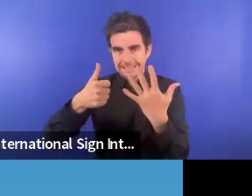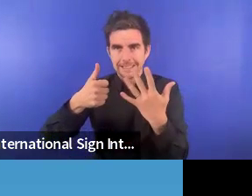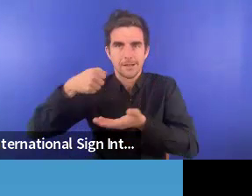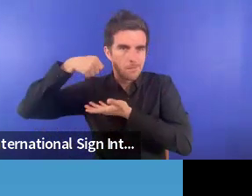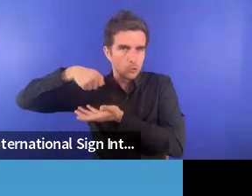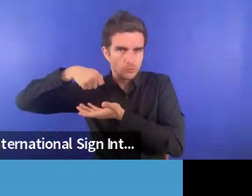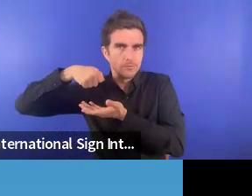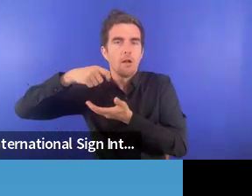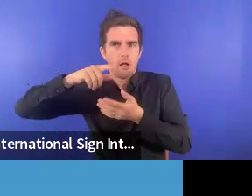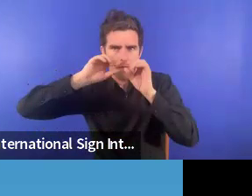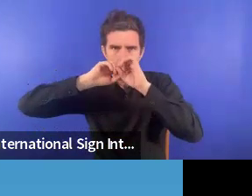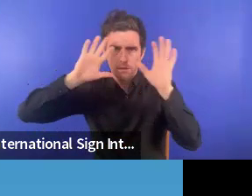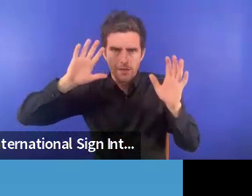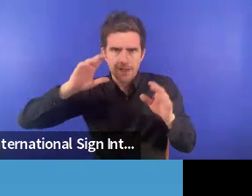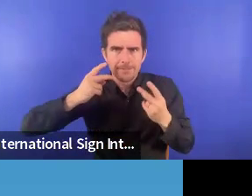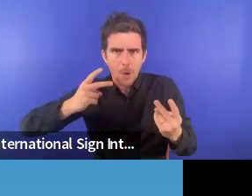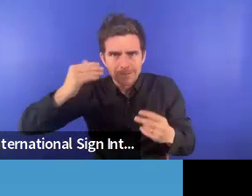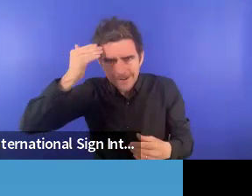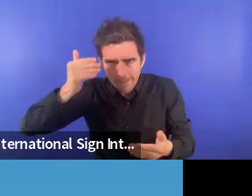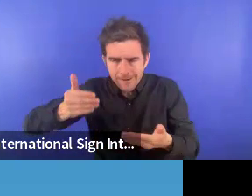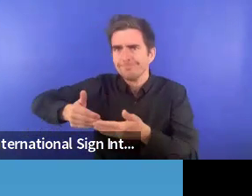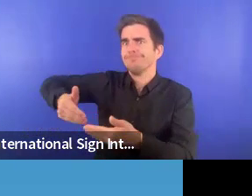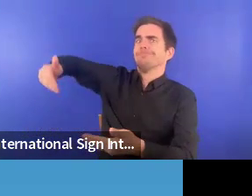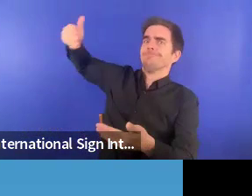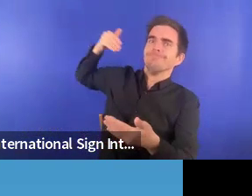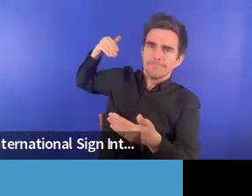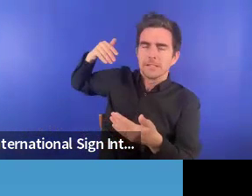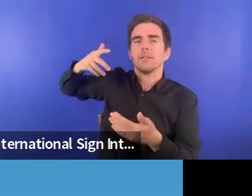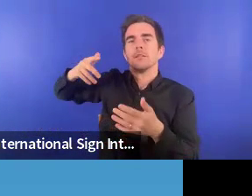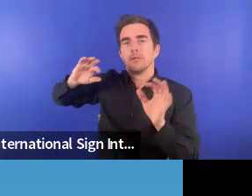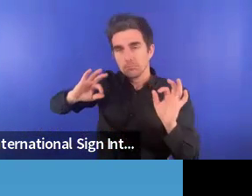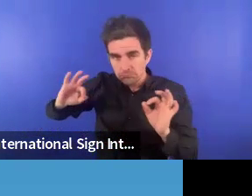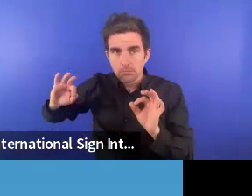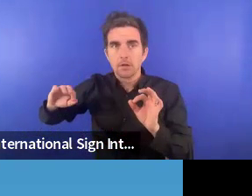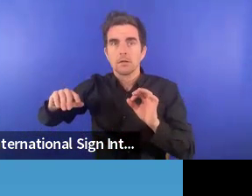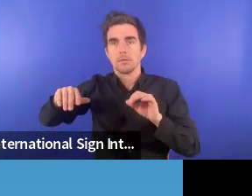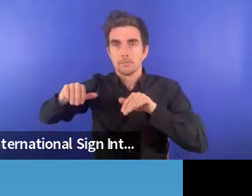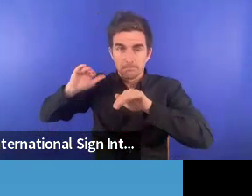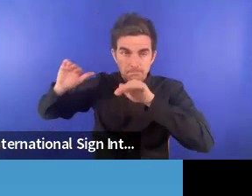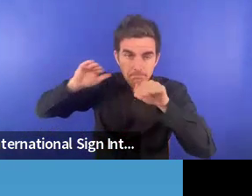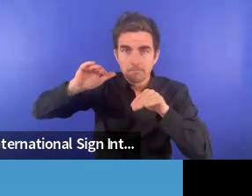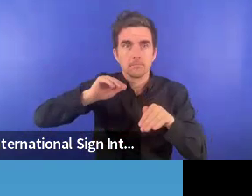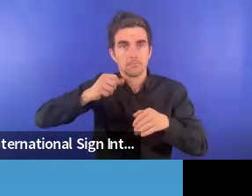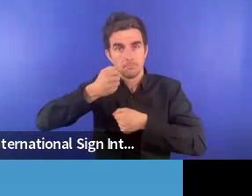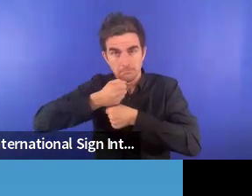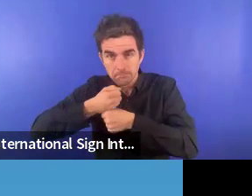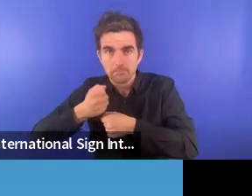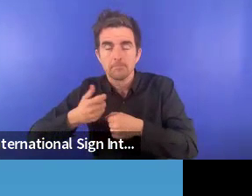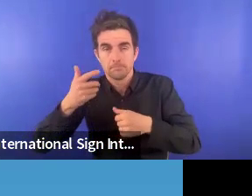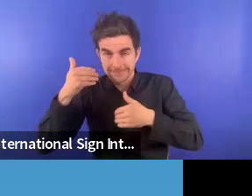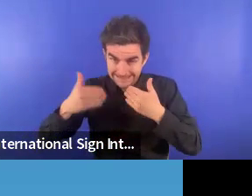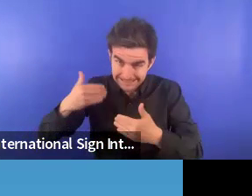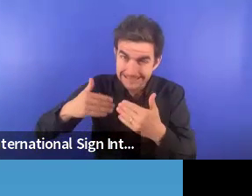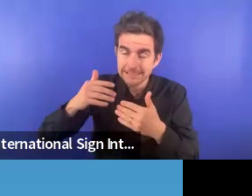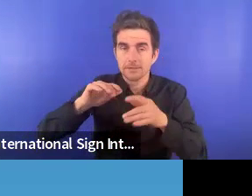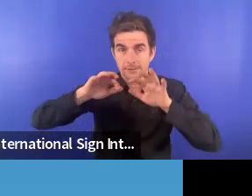about when you need to mobilize your efforts to get that letter on time for it to actually make a difference. So I just